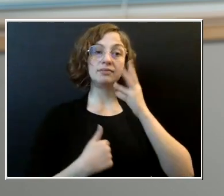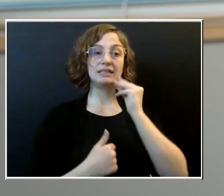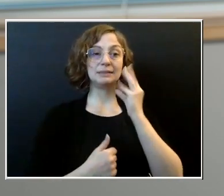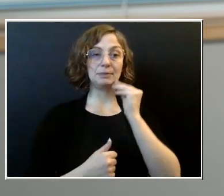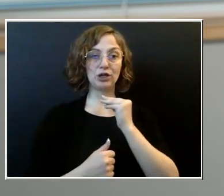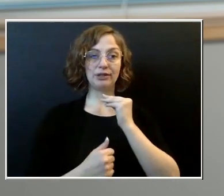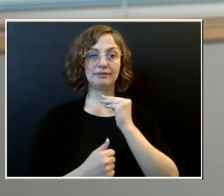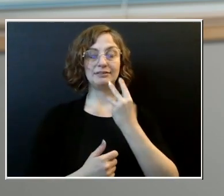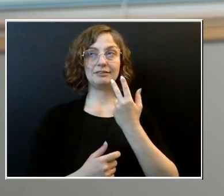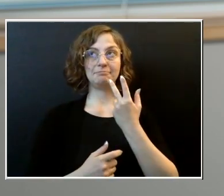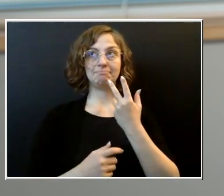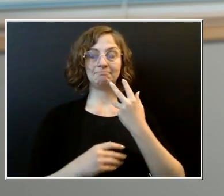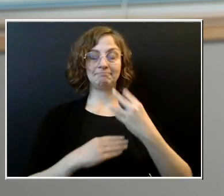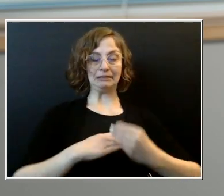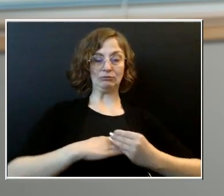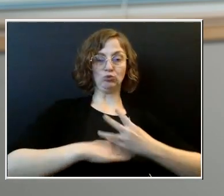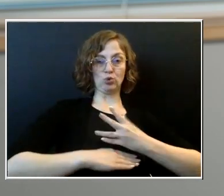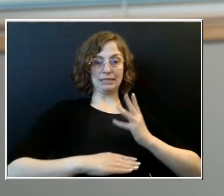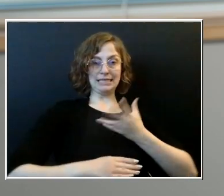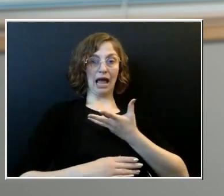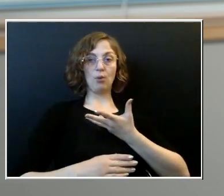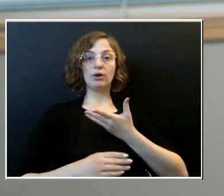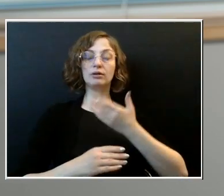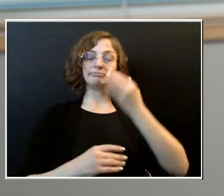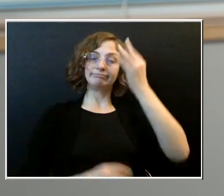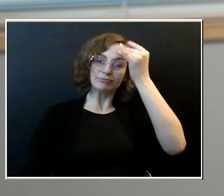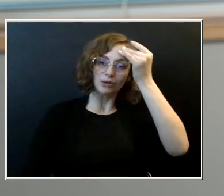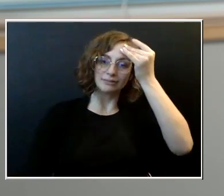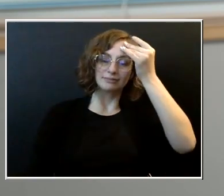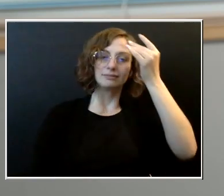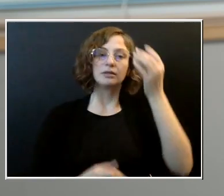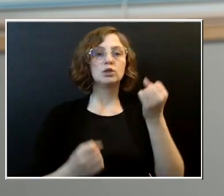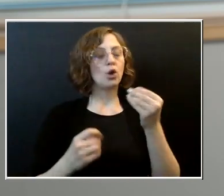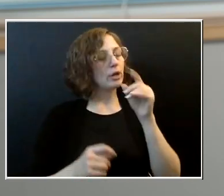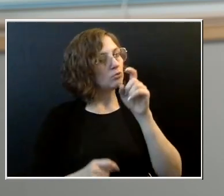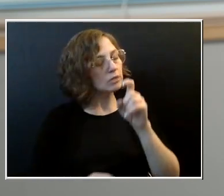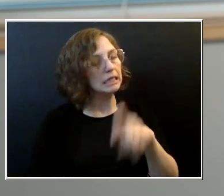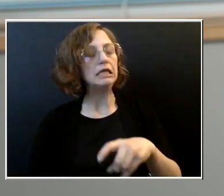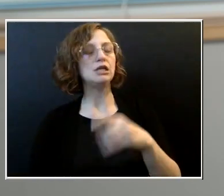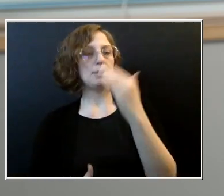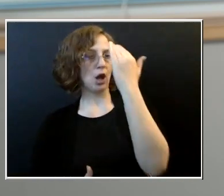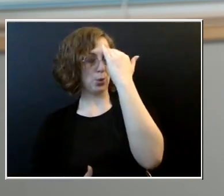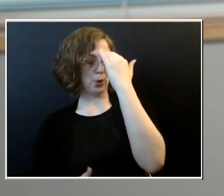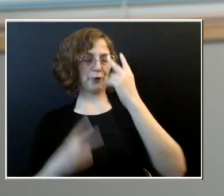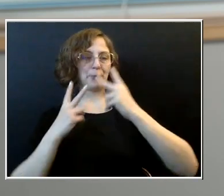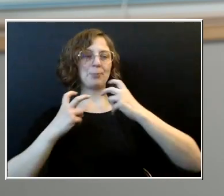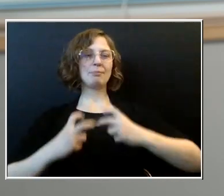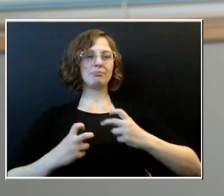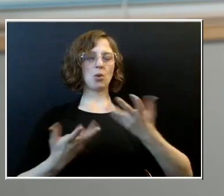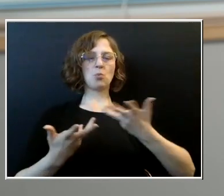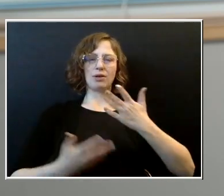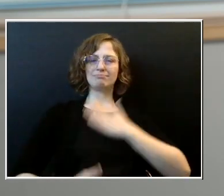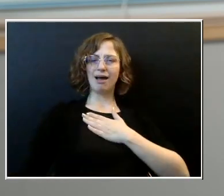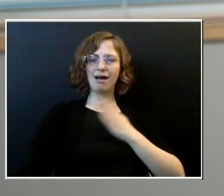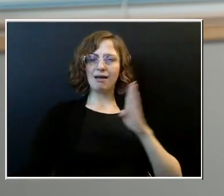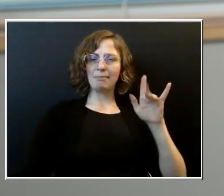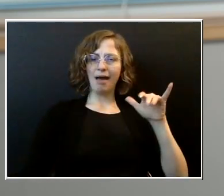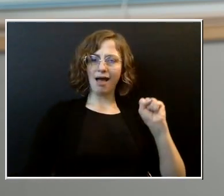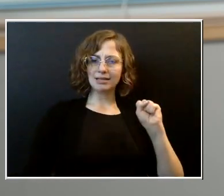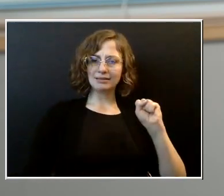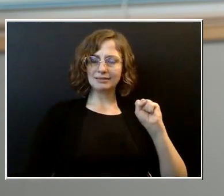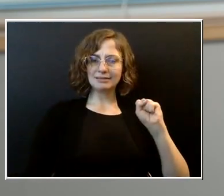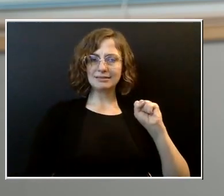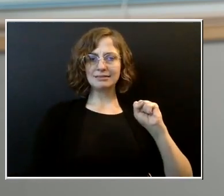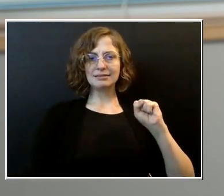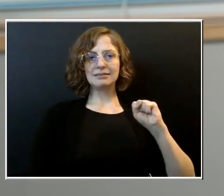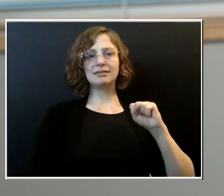we've been exposed to. So we have to be aware of our own biases and do the work to realize what your